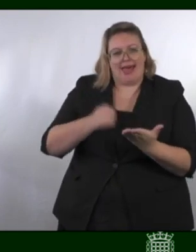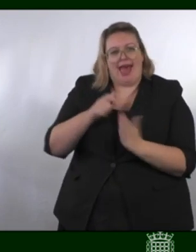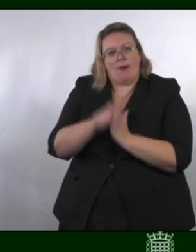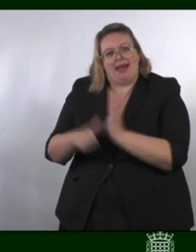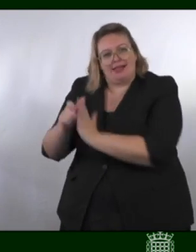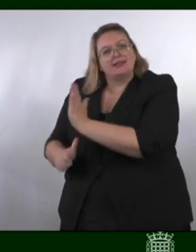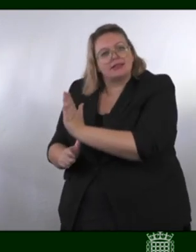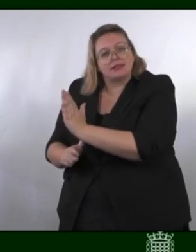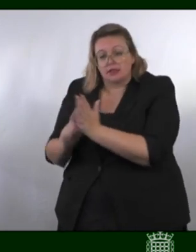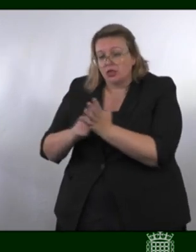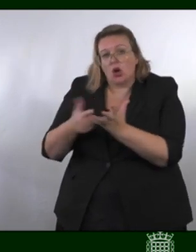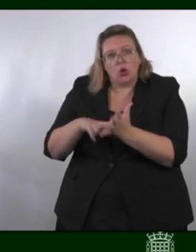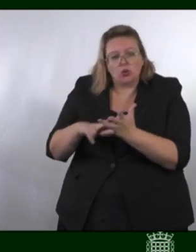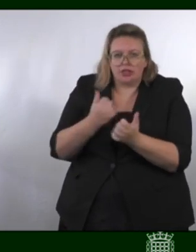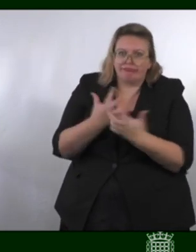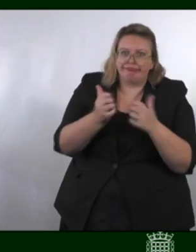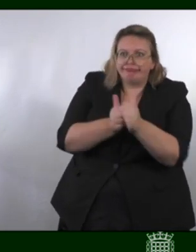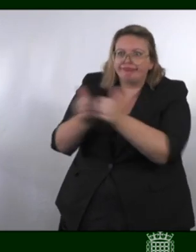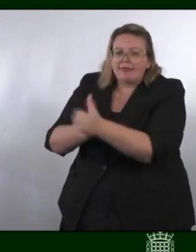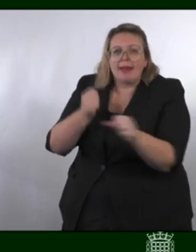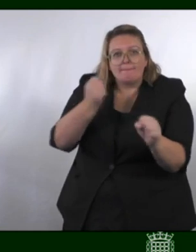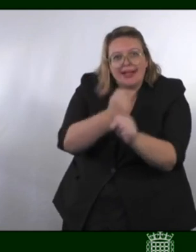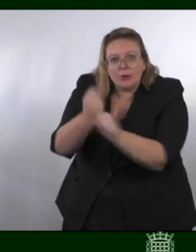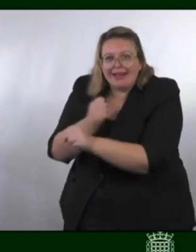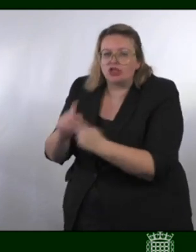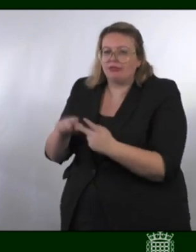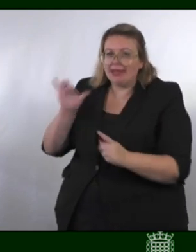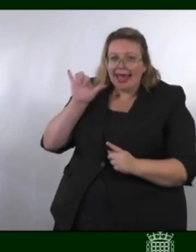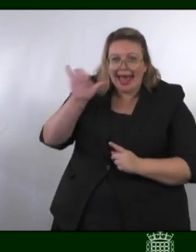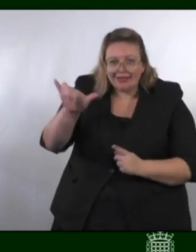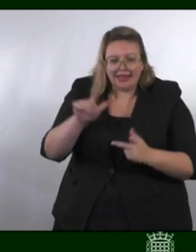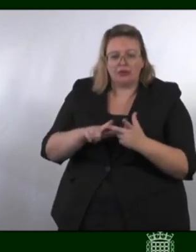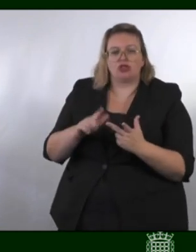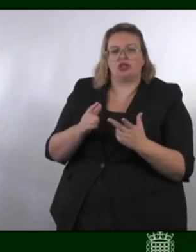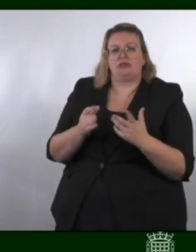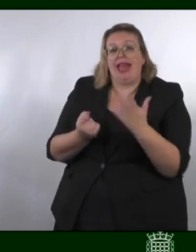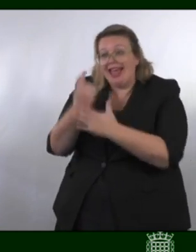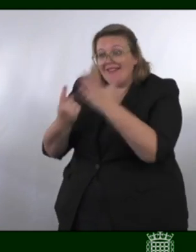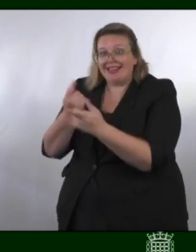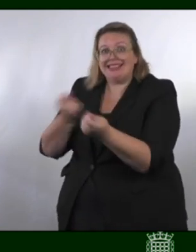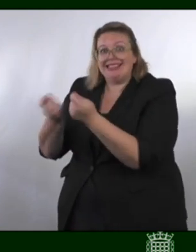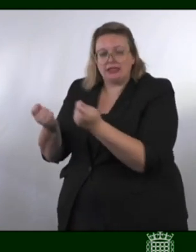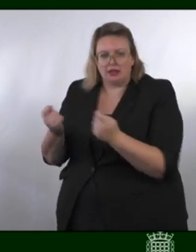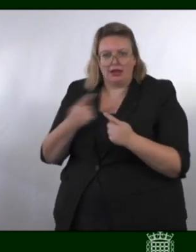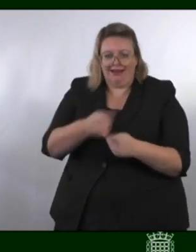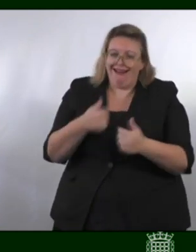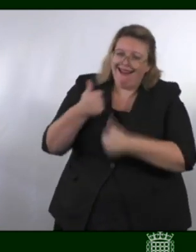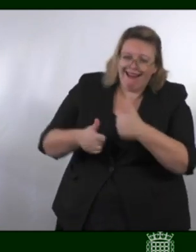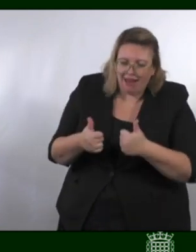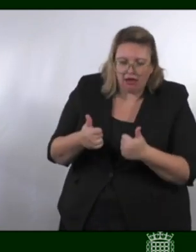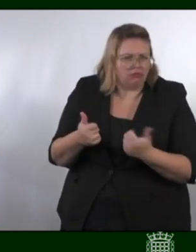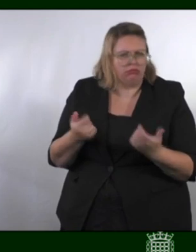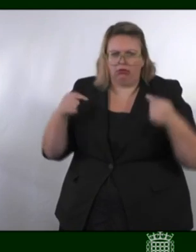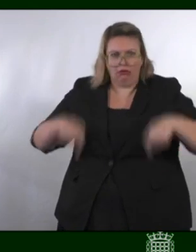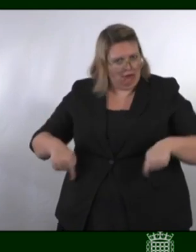of manufacturing, aviation and events can't get by on sound bites and figures that bear no relation to what's really happening